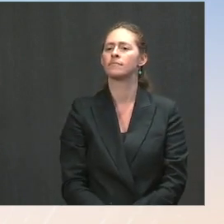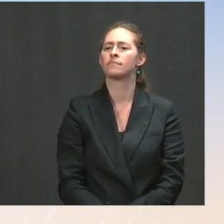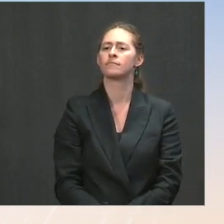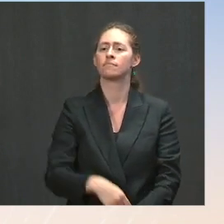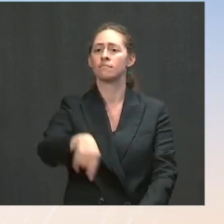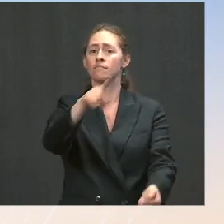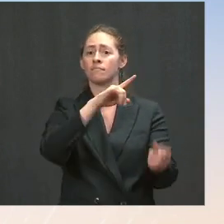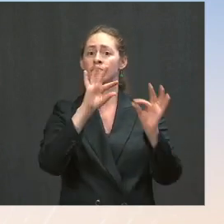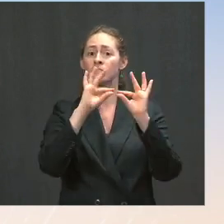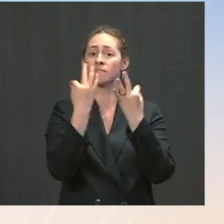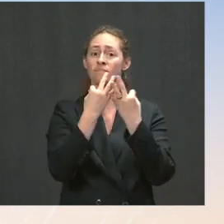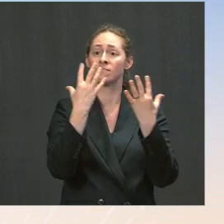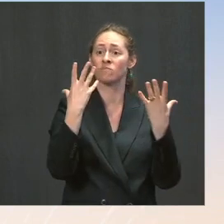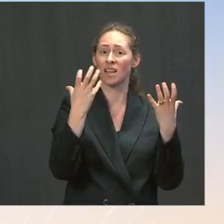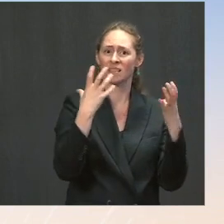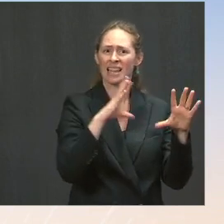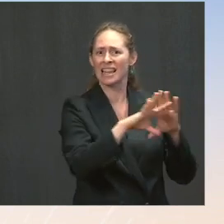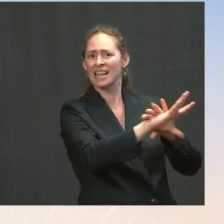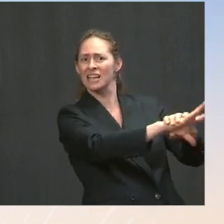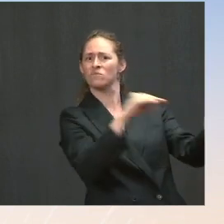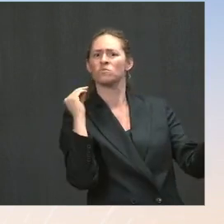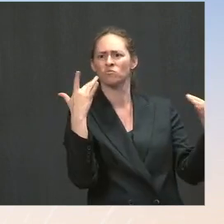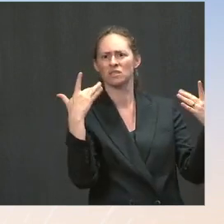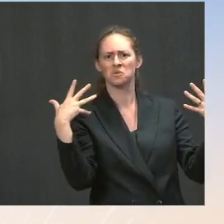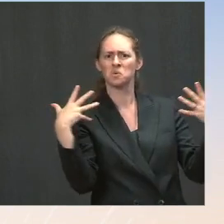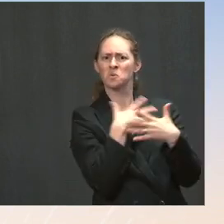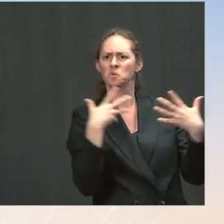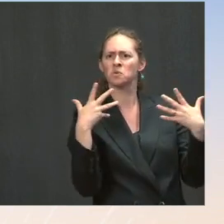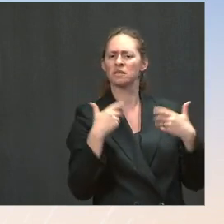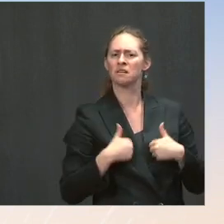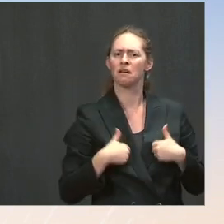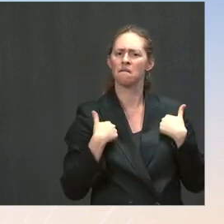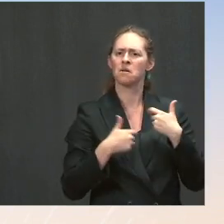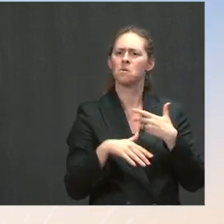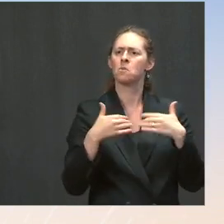fear will have the opportunity to present their cases before an immigration